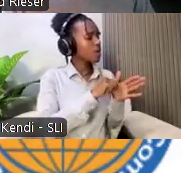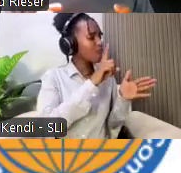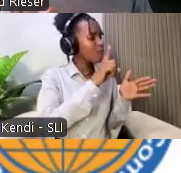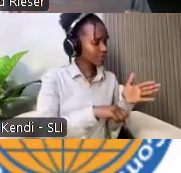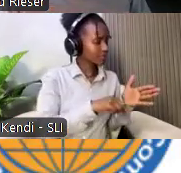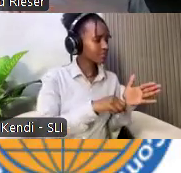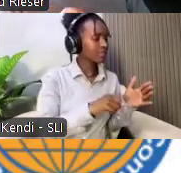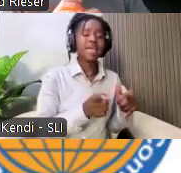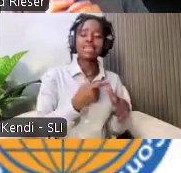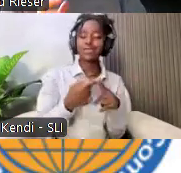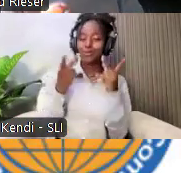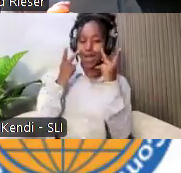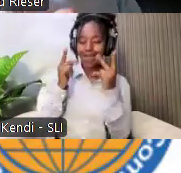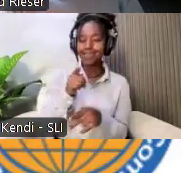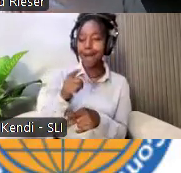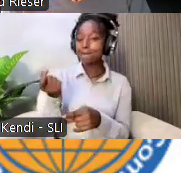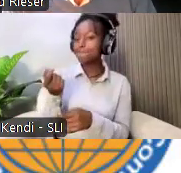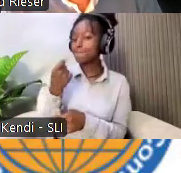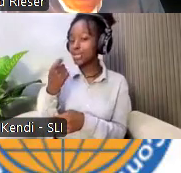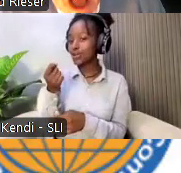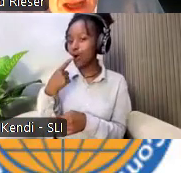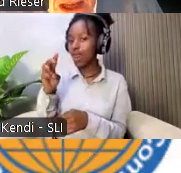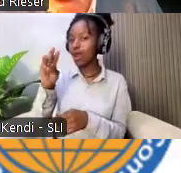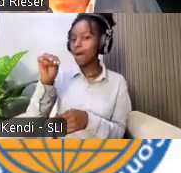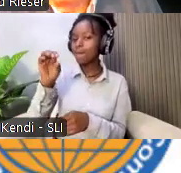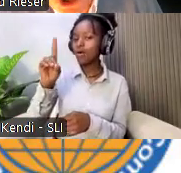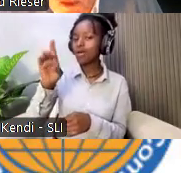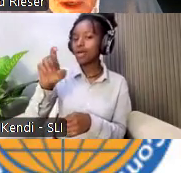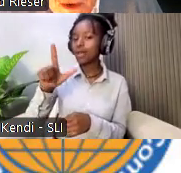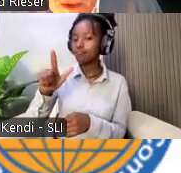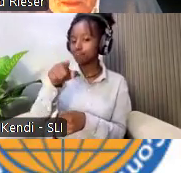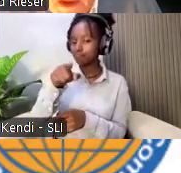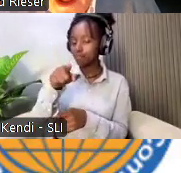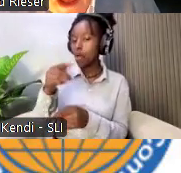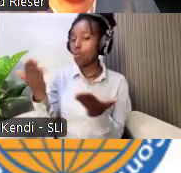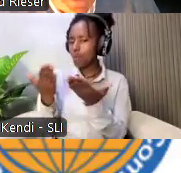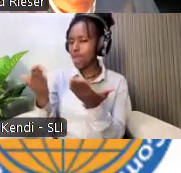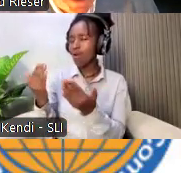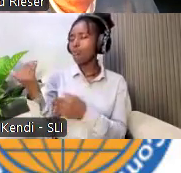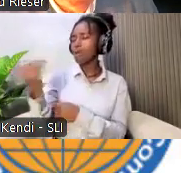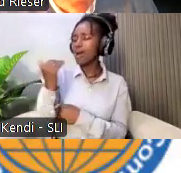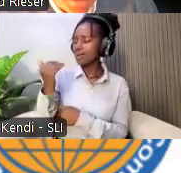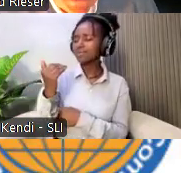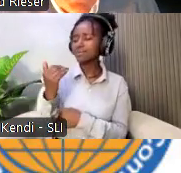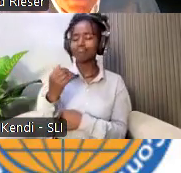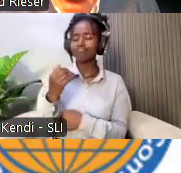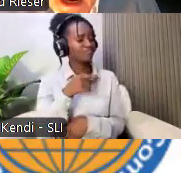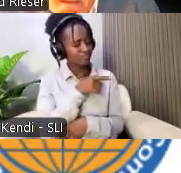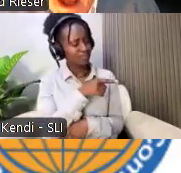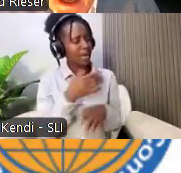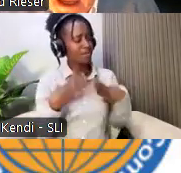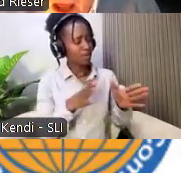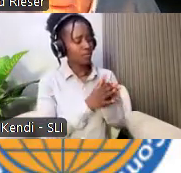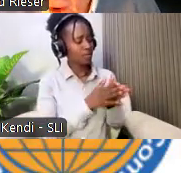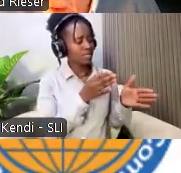model, which looks at us through a lens, puts us and says, what can't we do? and then much of the money, if there is